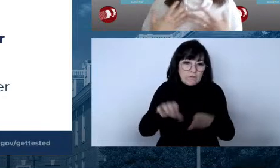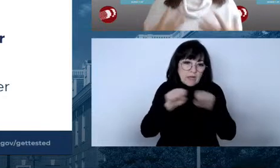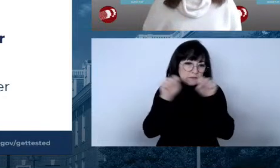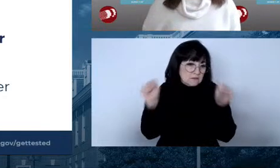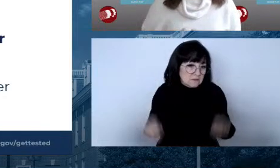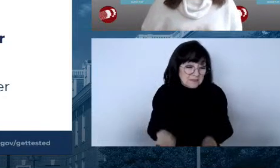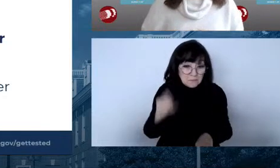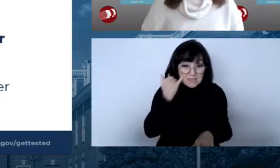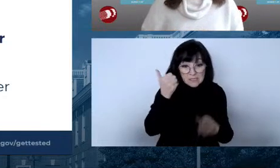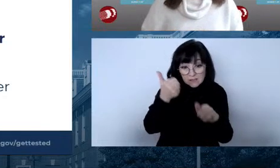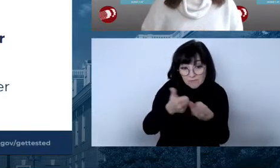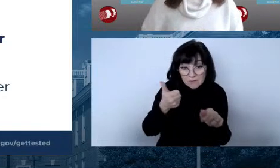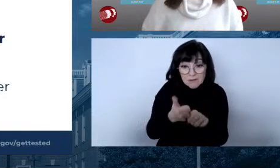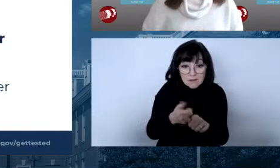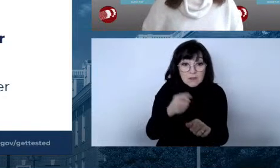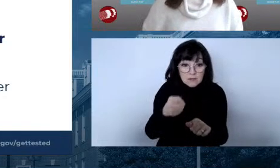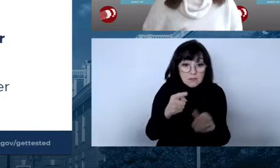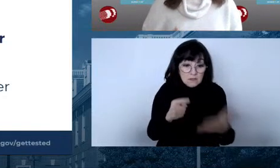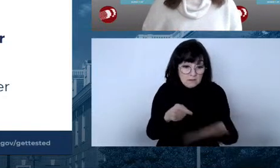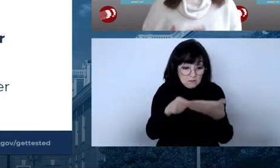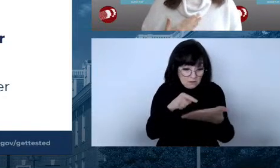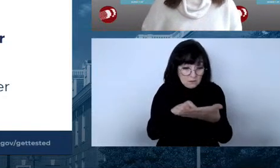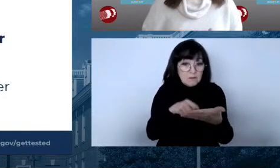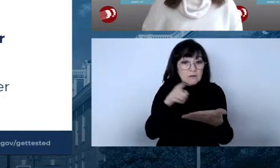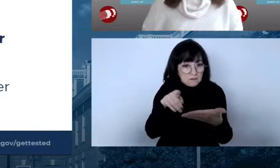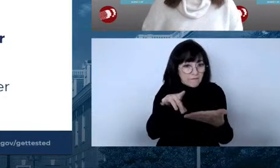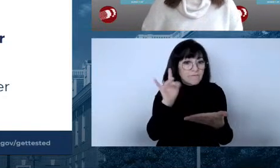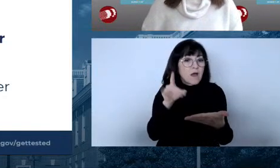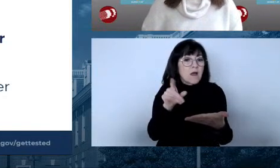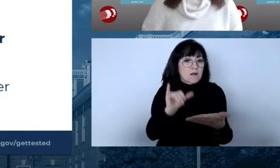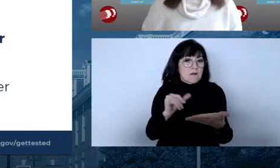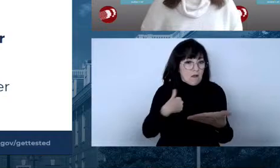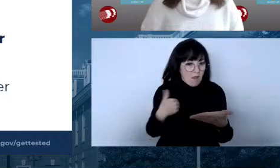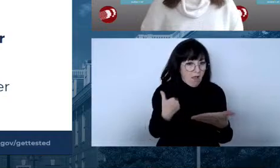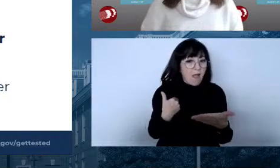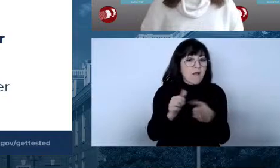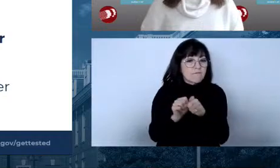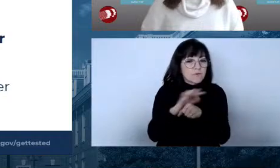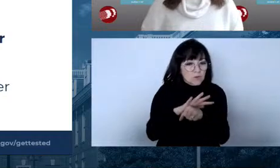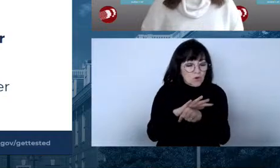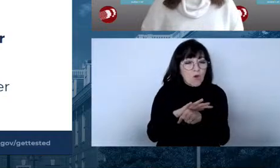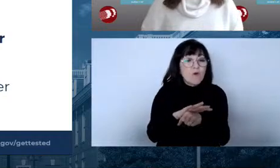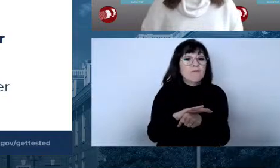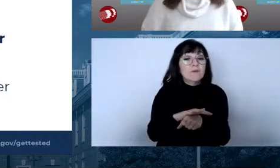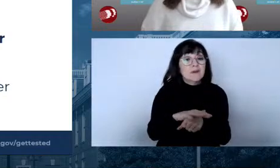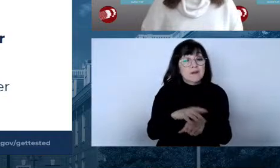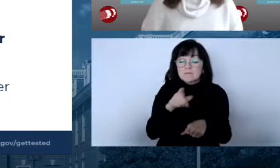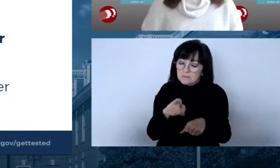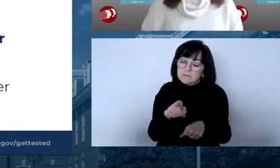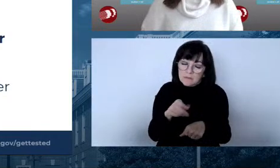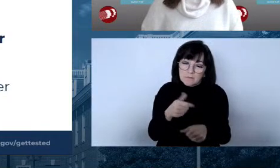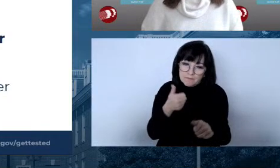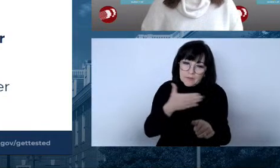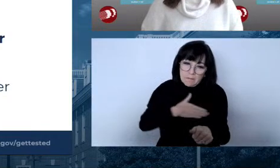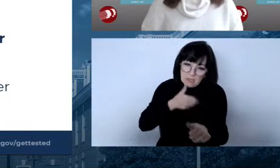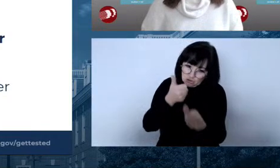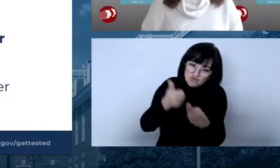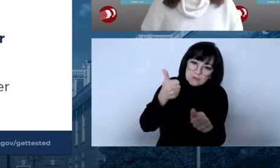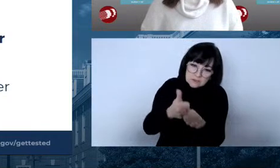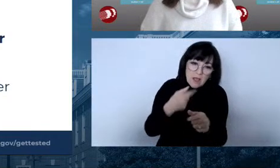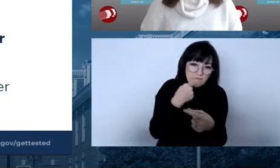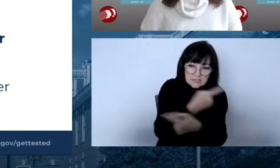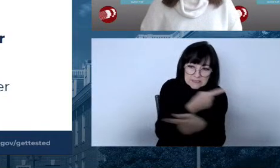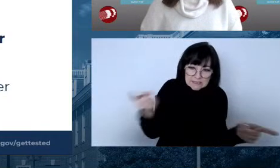positive and you know that you got together with friends, we would ask you to let them know that you have turned positive and that they should be considered